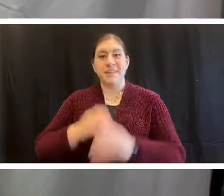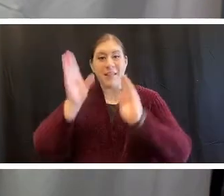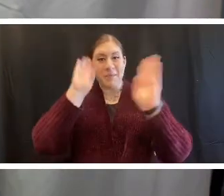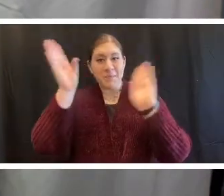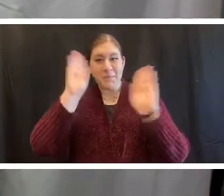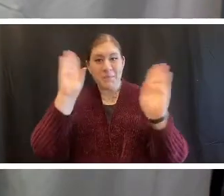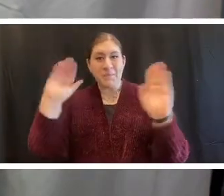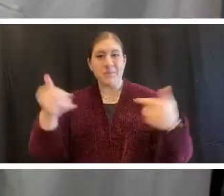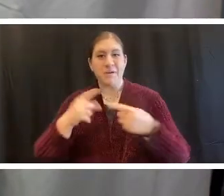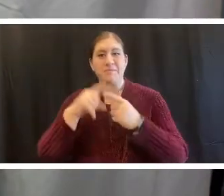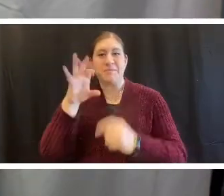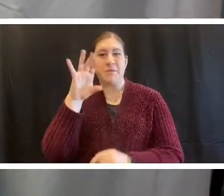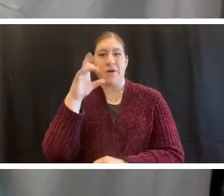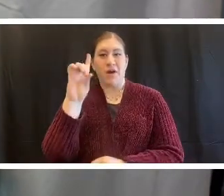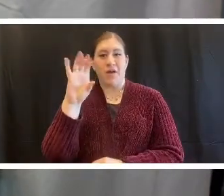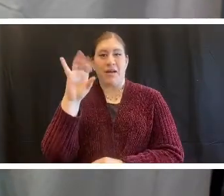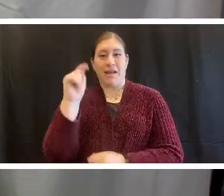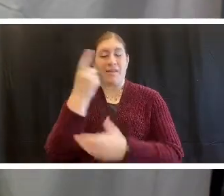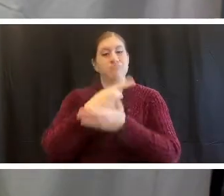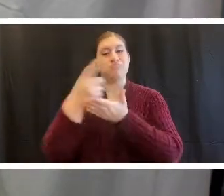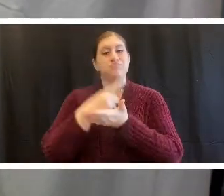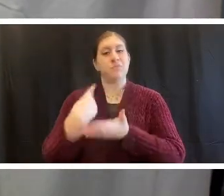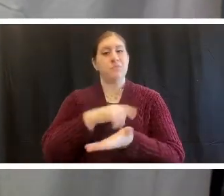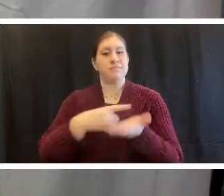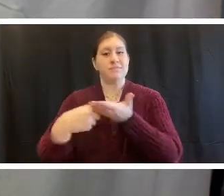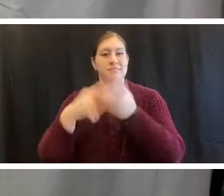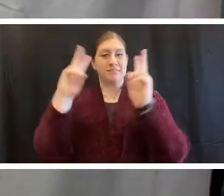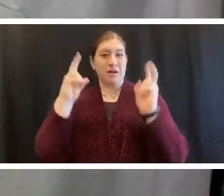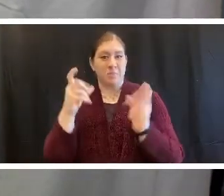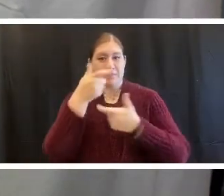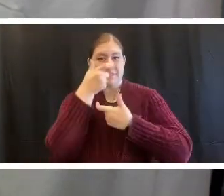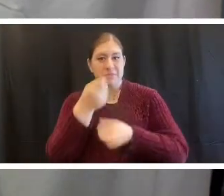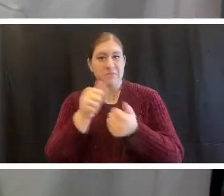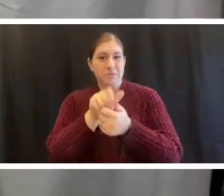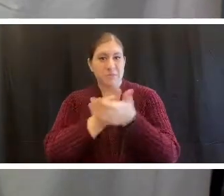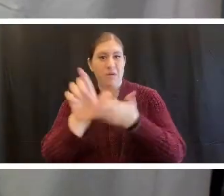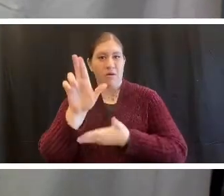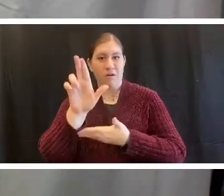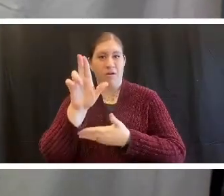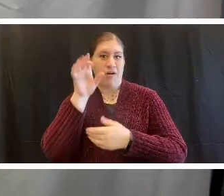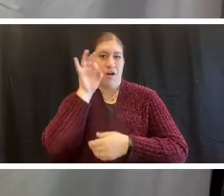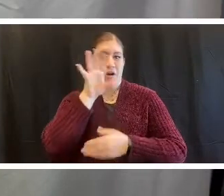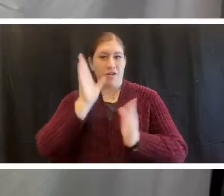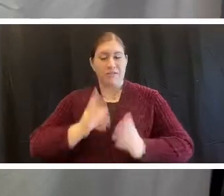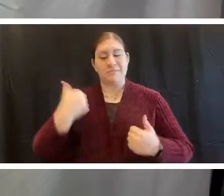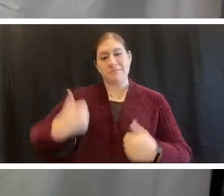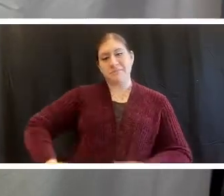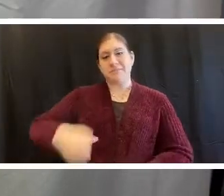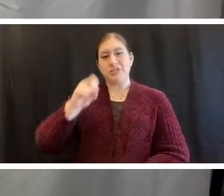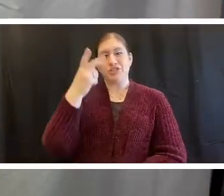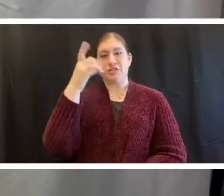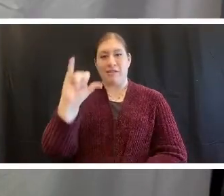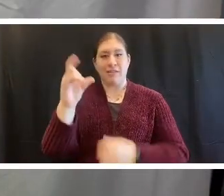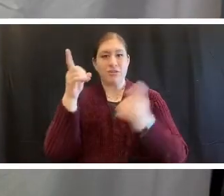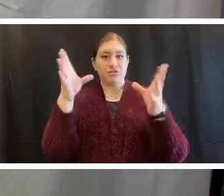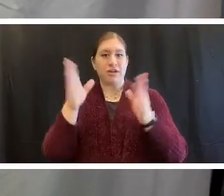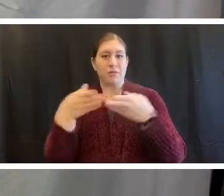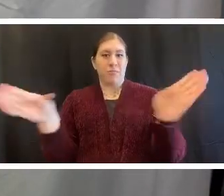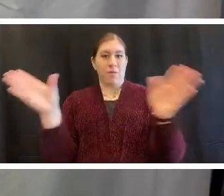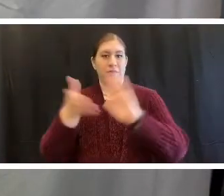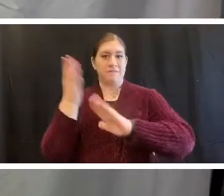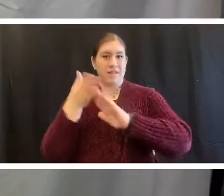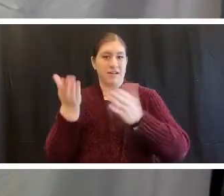Hi, and welcome to Cardcast, where each week we discuss topics of interest with Lamar University Cardinals. I'm Shelley Vitanza, Director of Public Affairs at